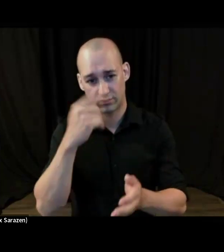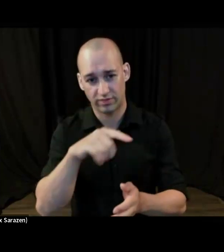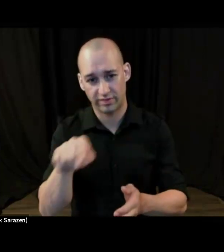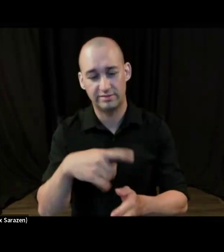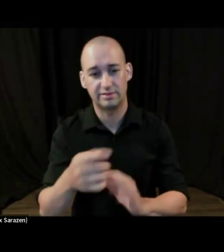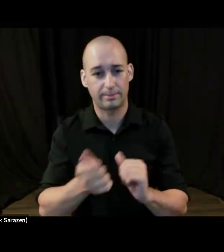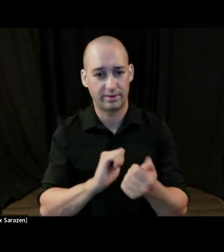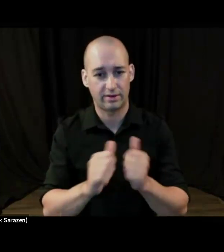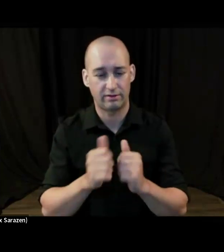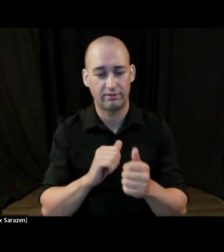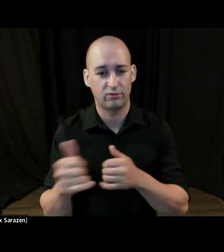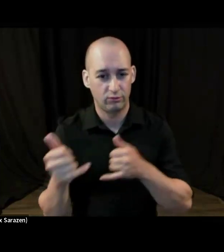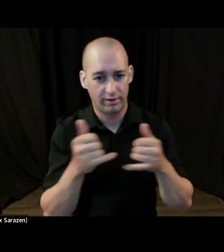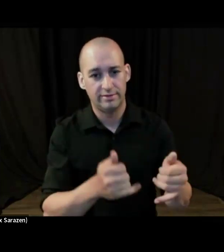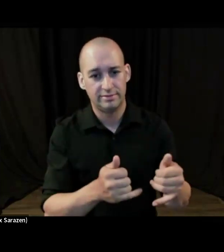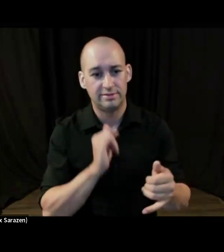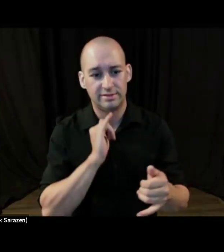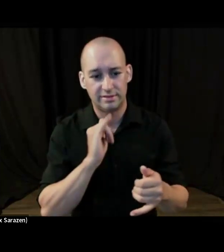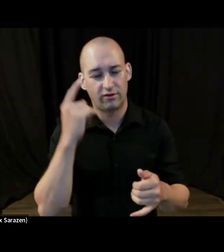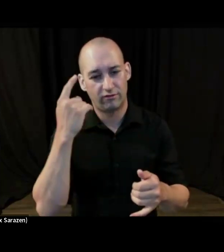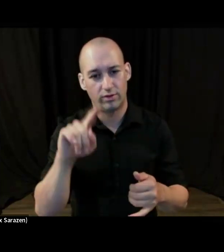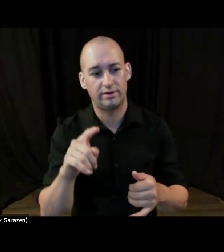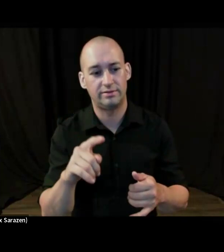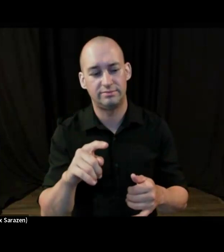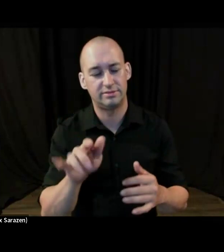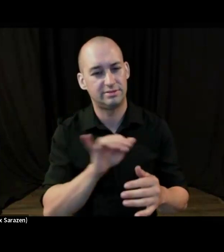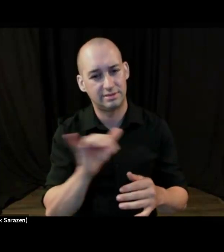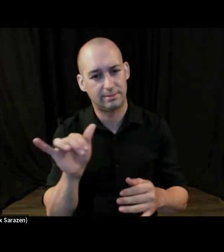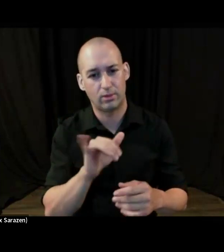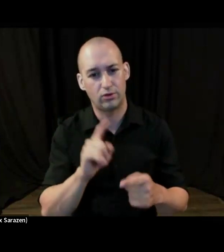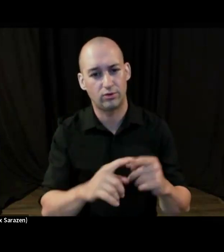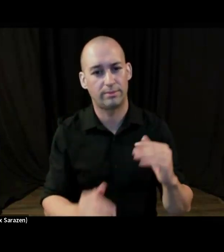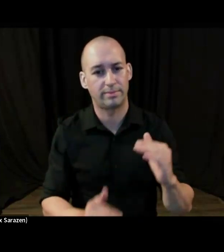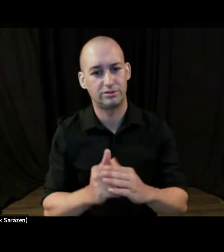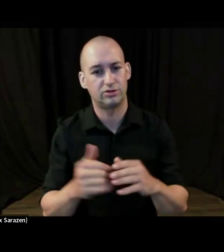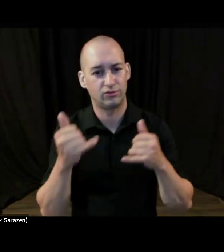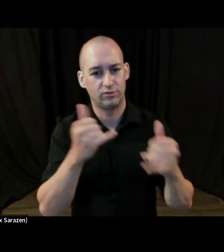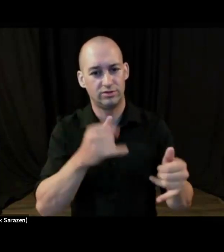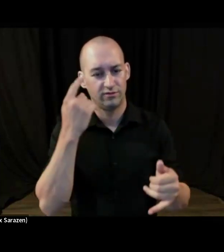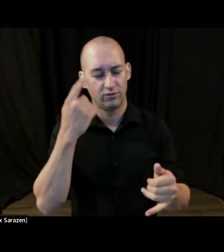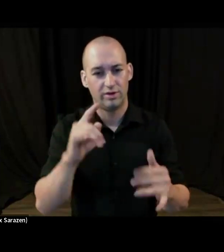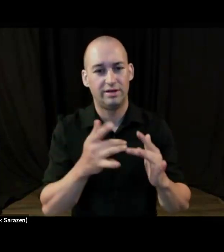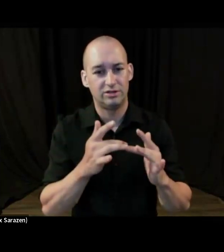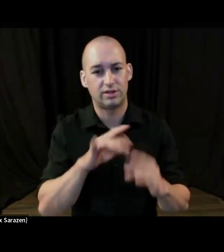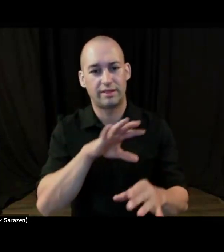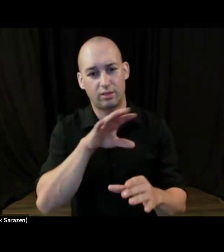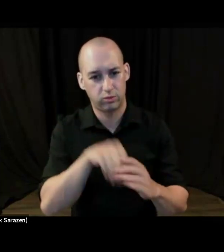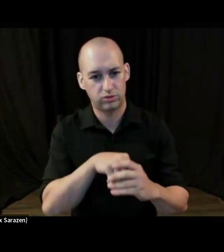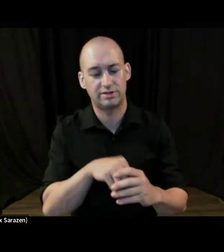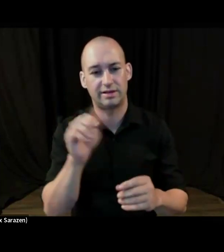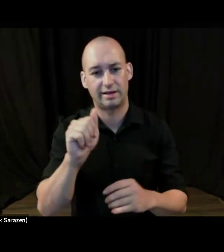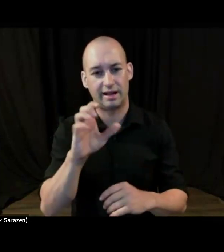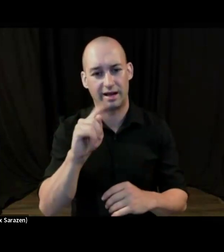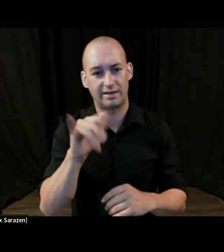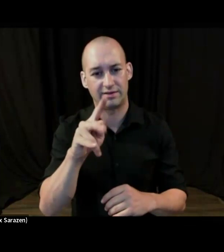grants. They are for digital, they are very similar to the capacity grants in that they are for digital inclusion activities,